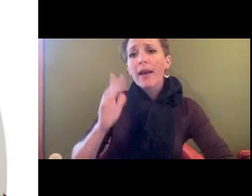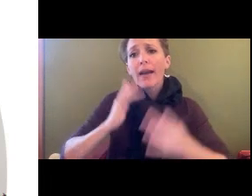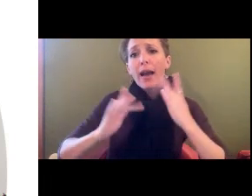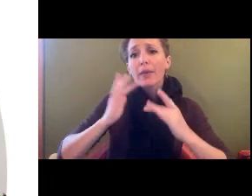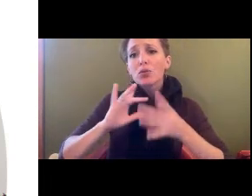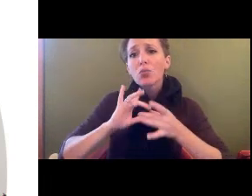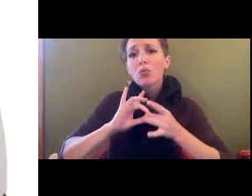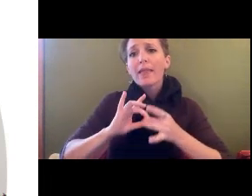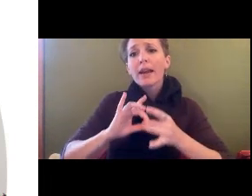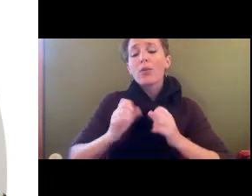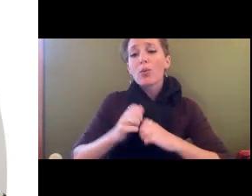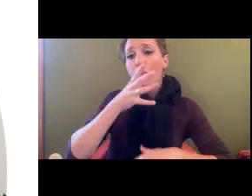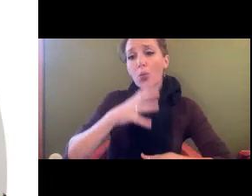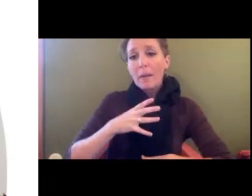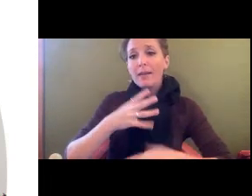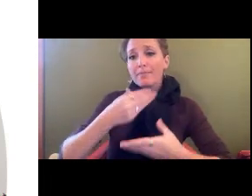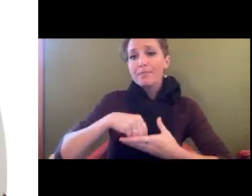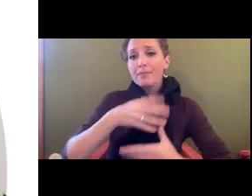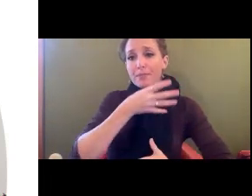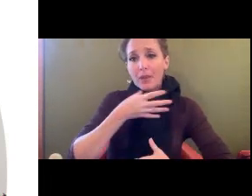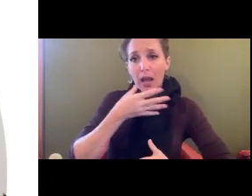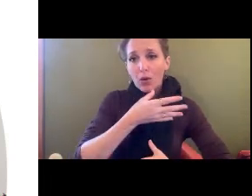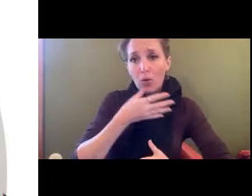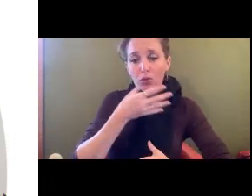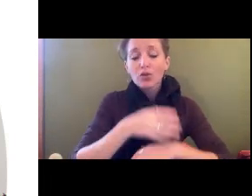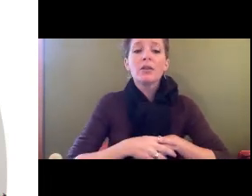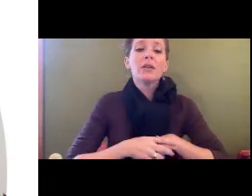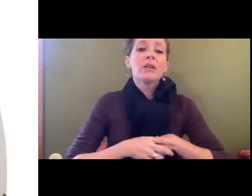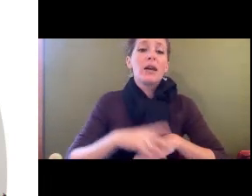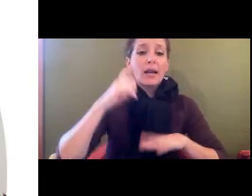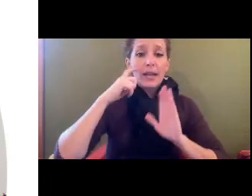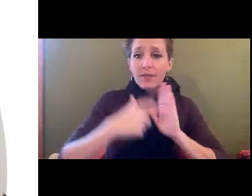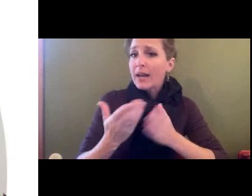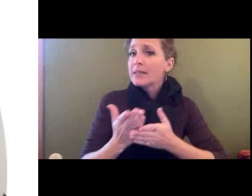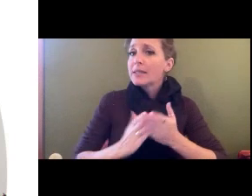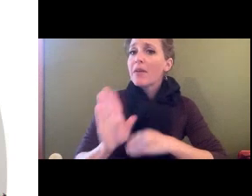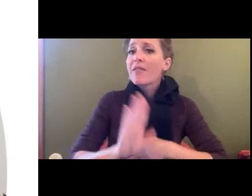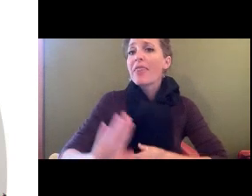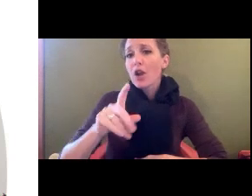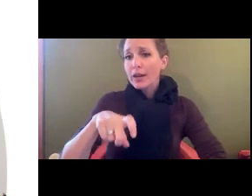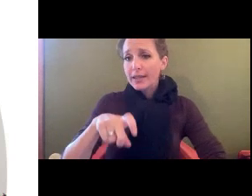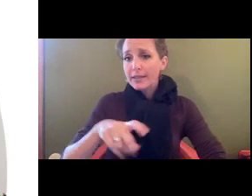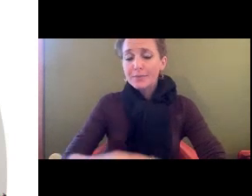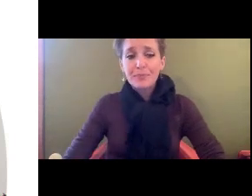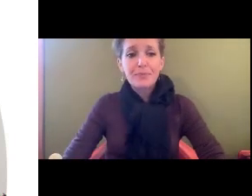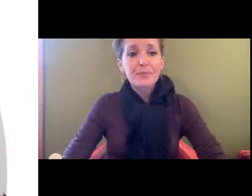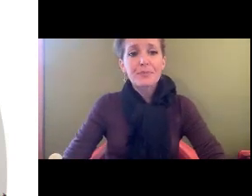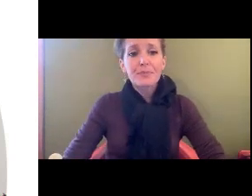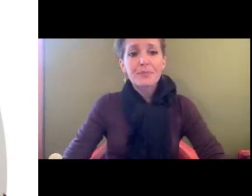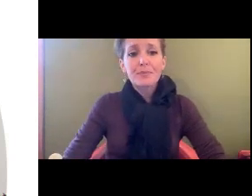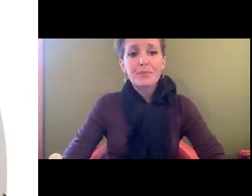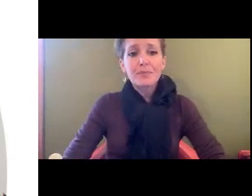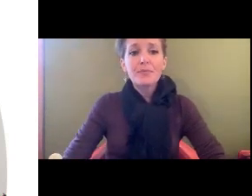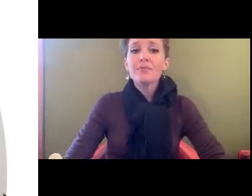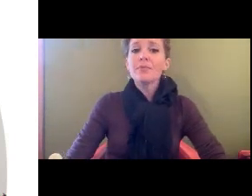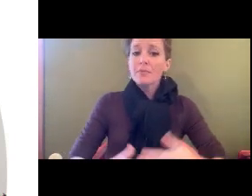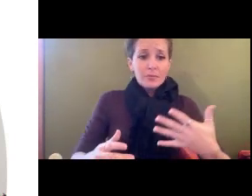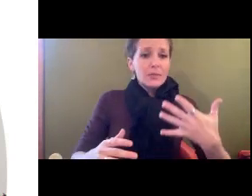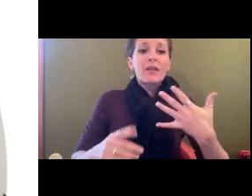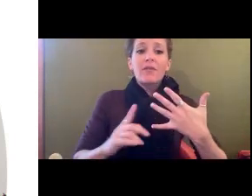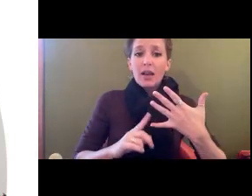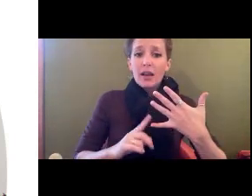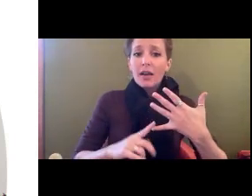women in agriculture, and helping to identify some of the needs that they have. And we want to attain, again, better